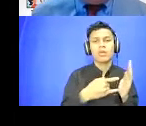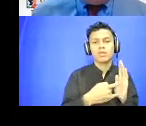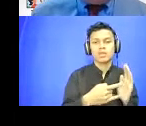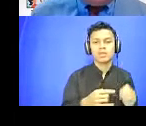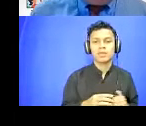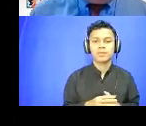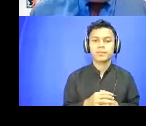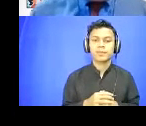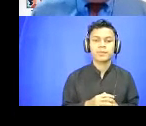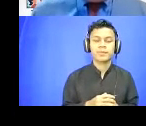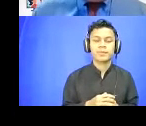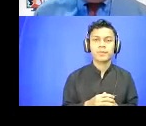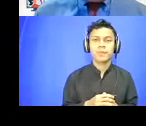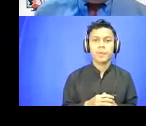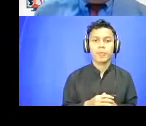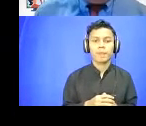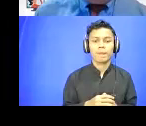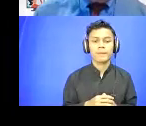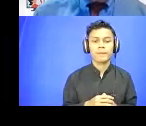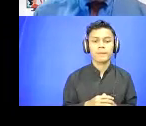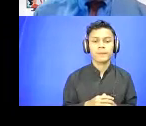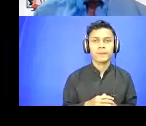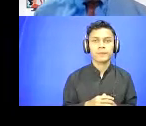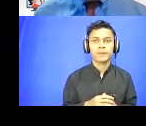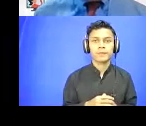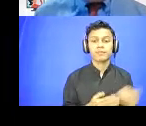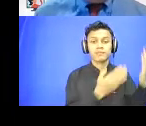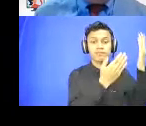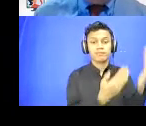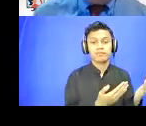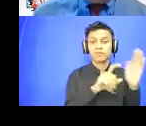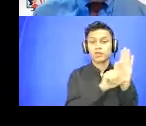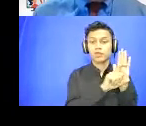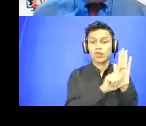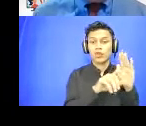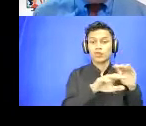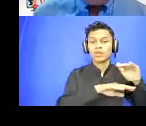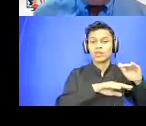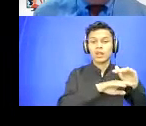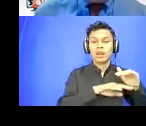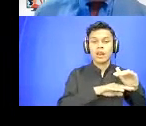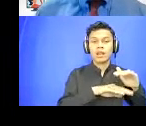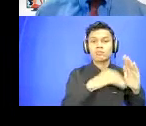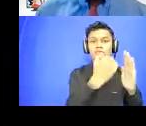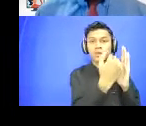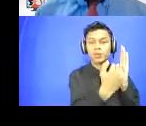This is an example of regulatory standards. What we call the Association of Social Work